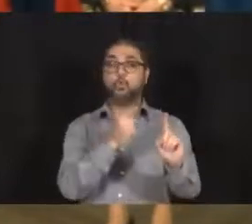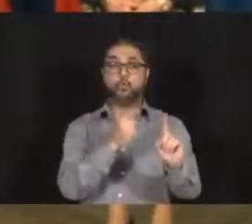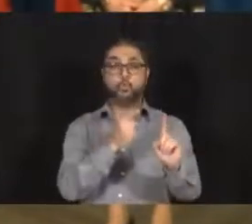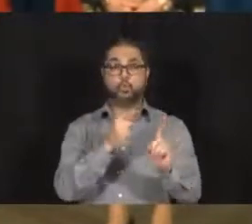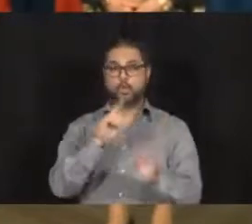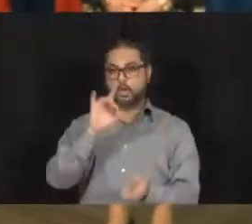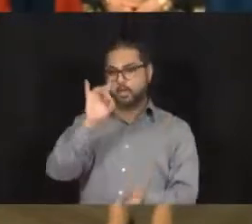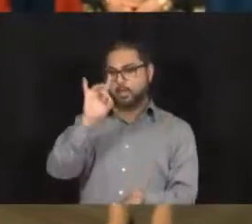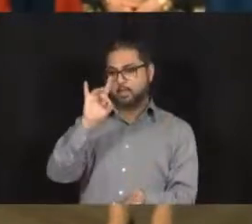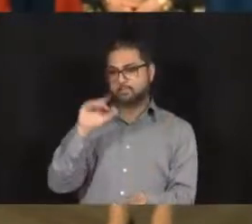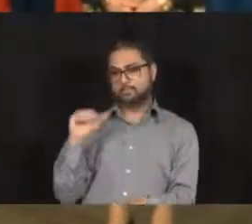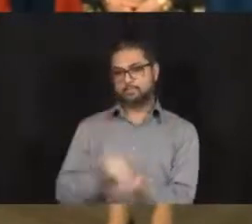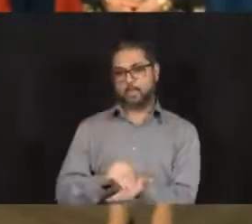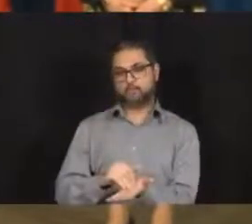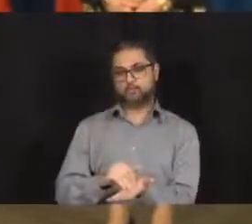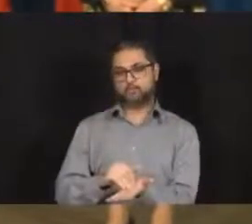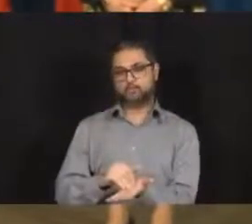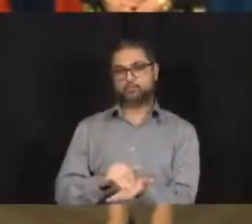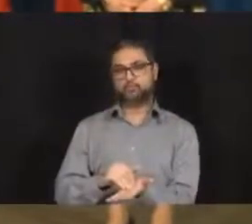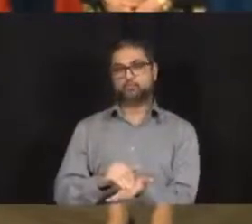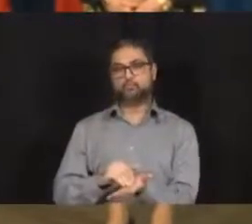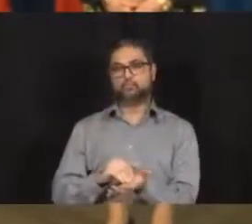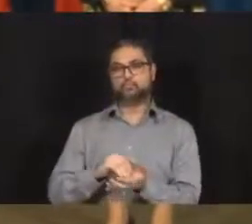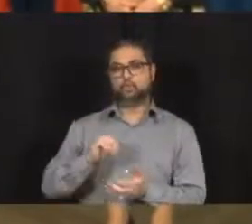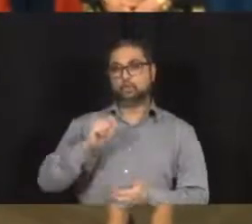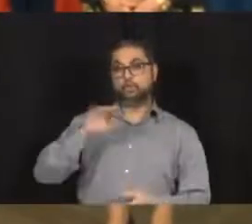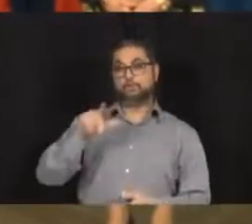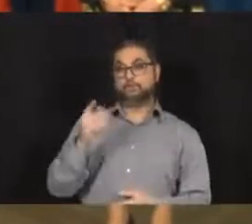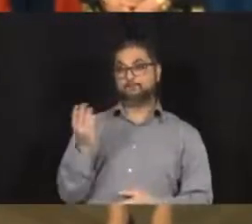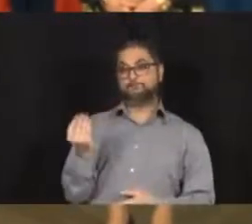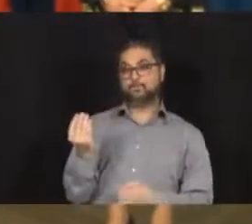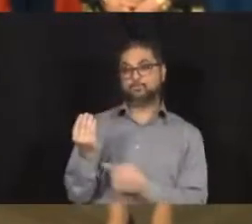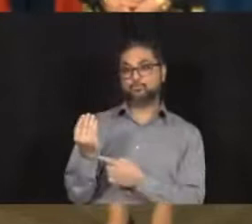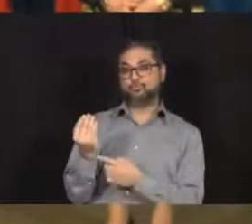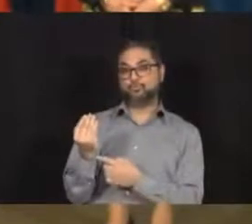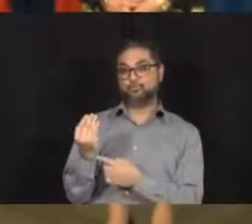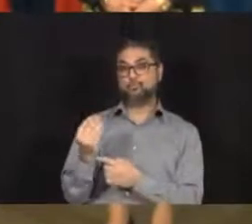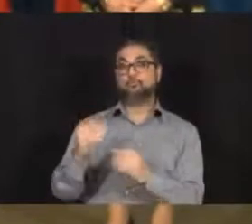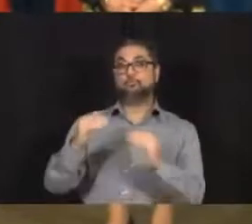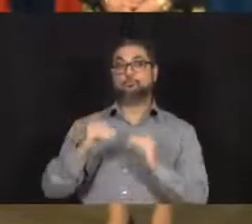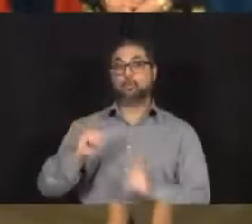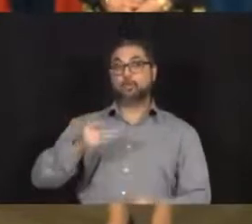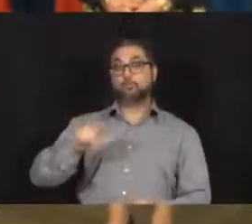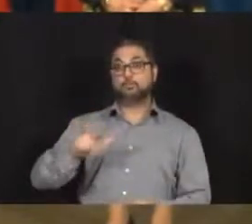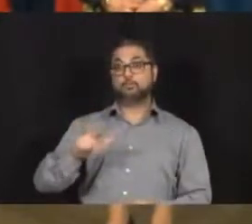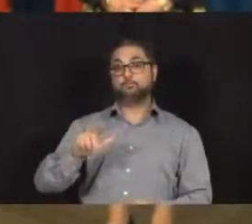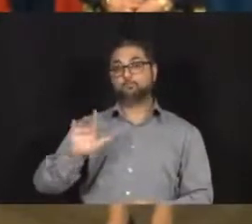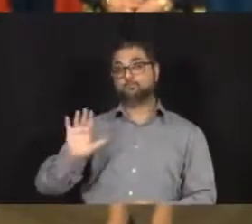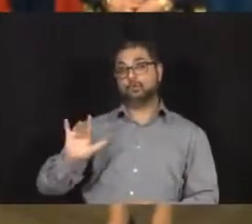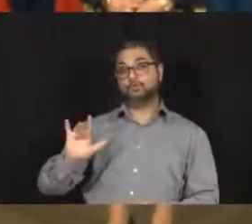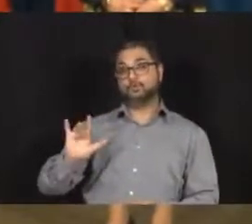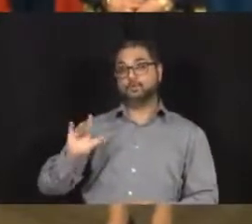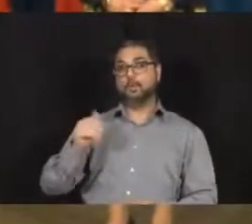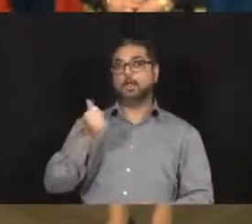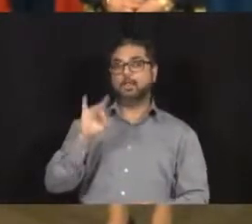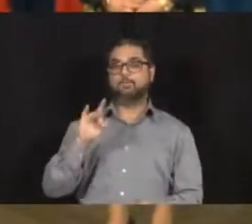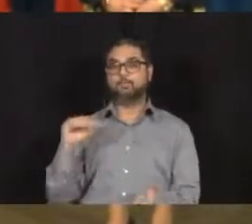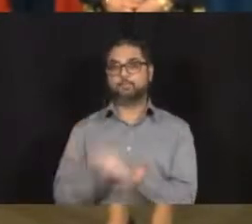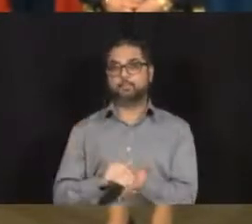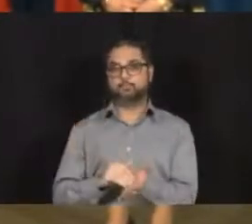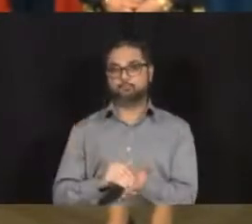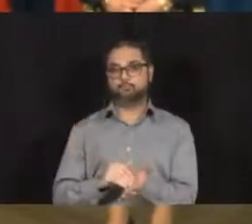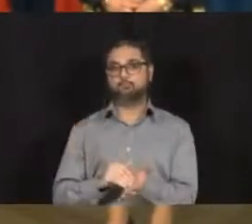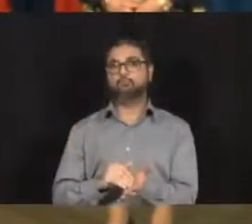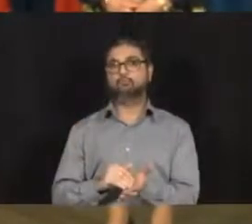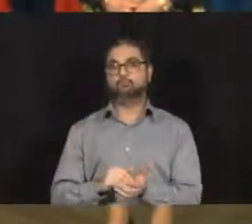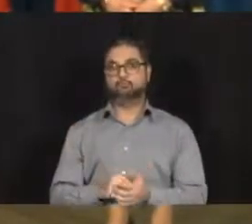15th, and I believe 14,000 April 25th, give or take a couple days. But we've given the direction.